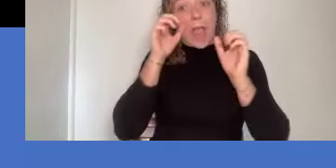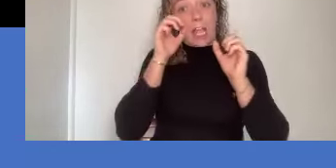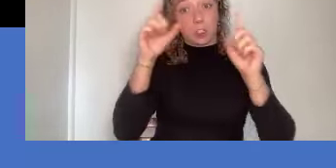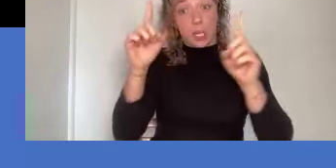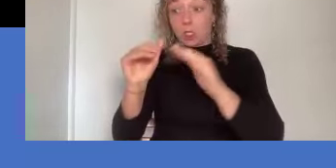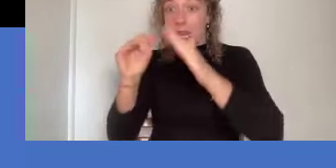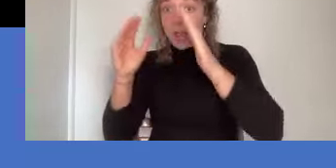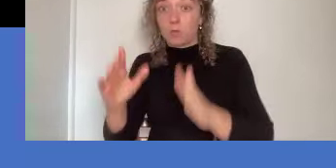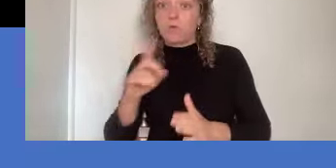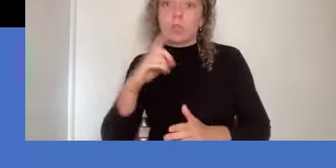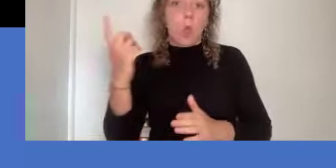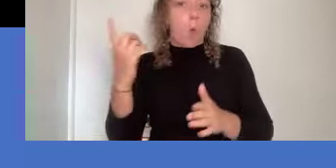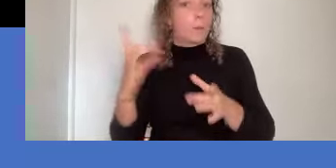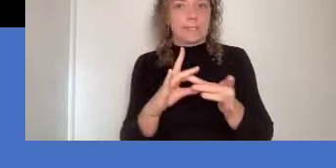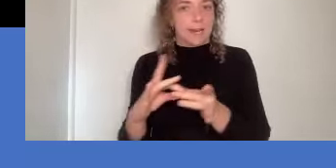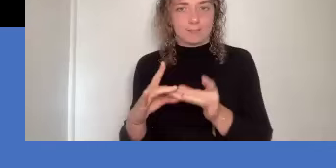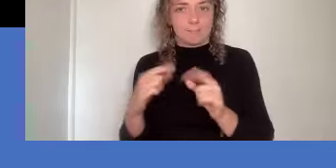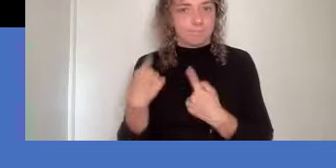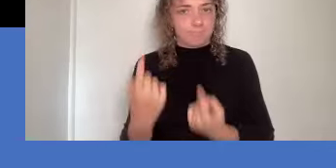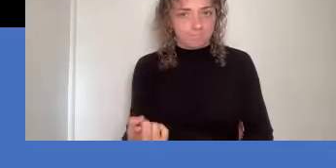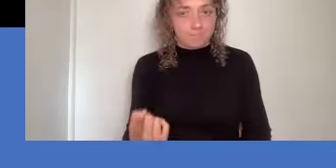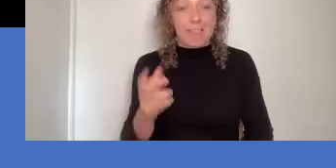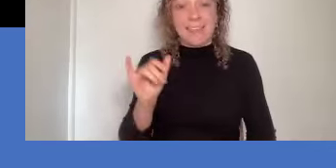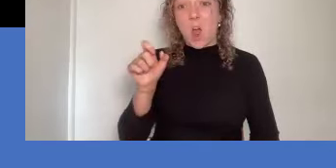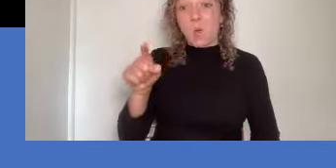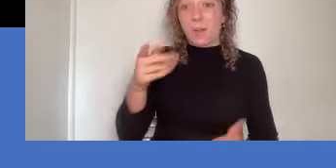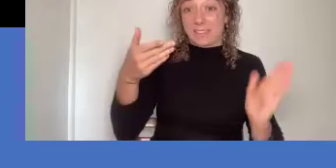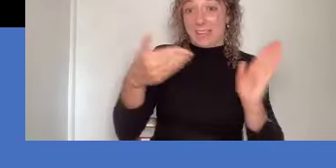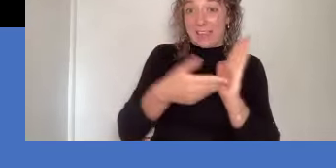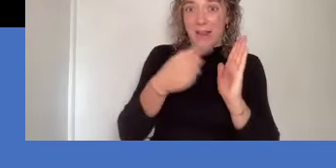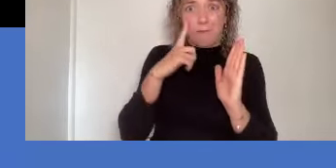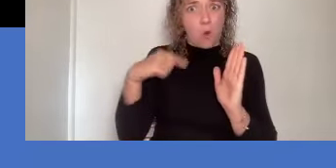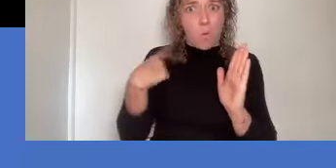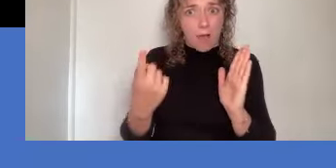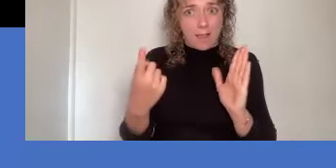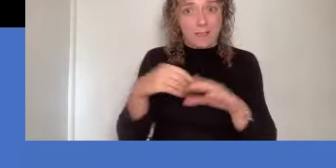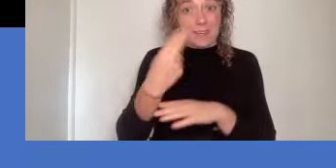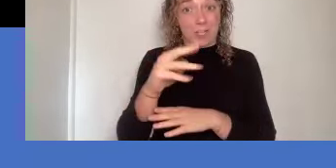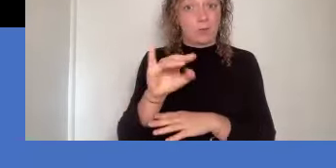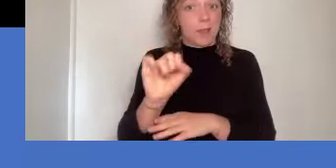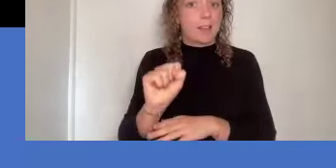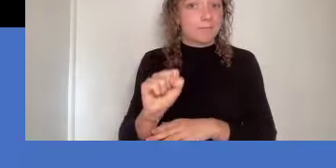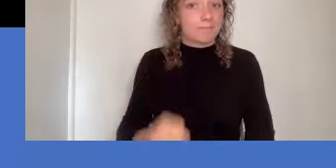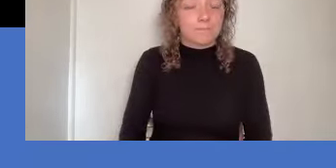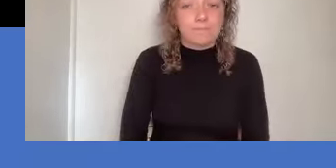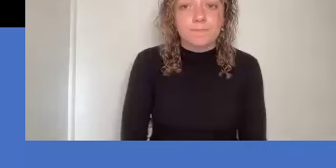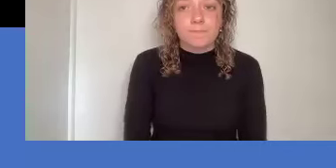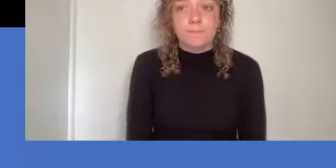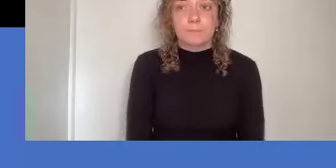housing have really always kind of been connected, because this question has actually been there for quite a while in HMIS.